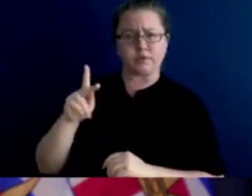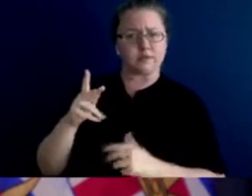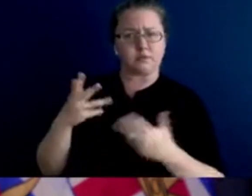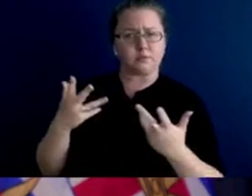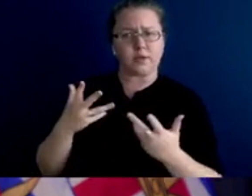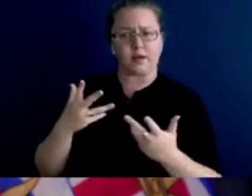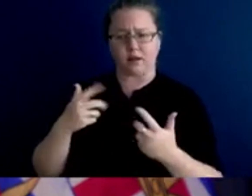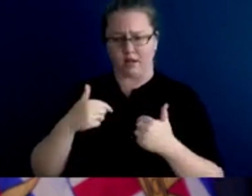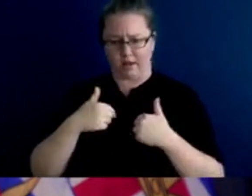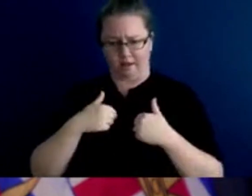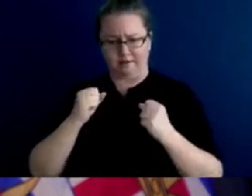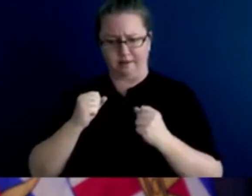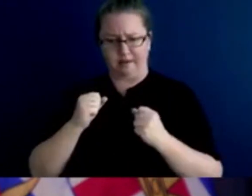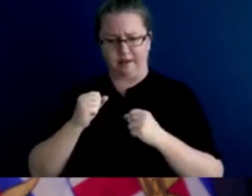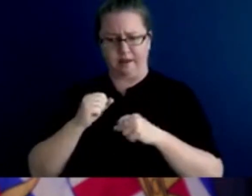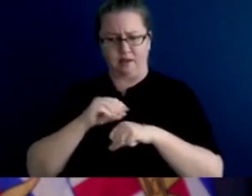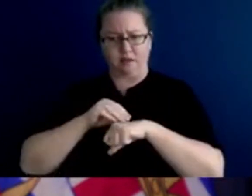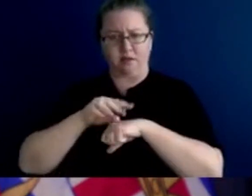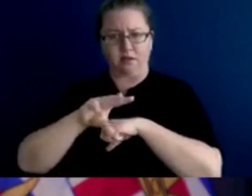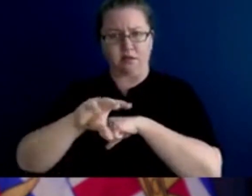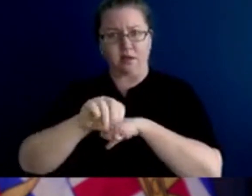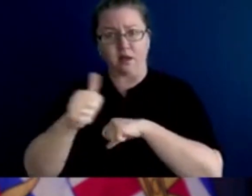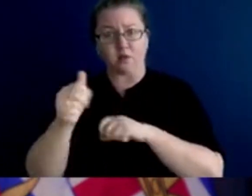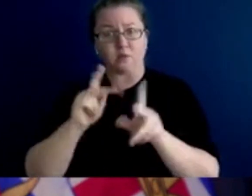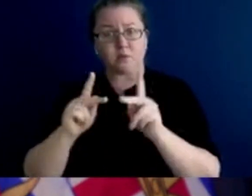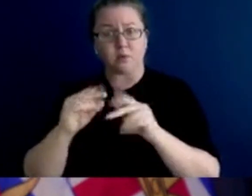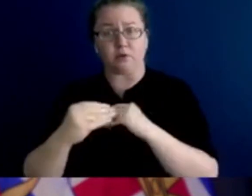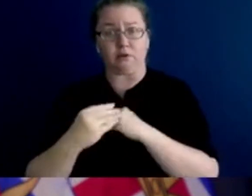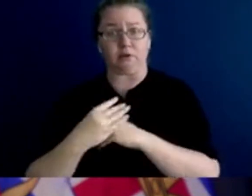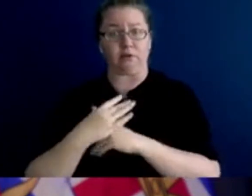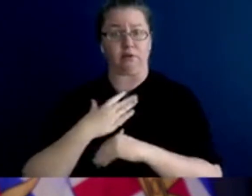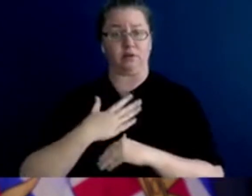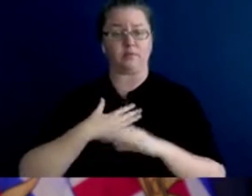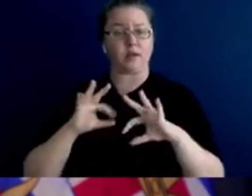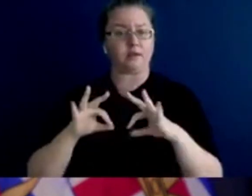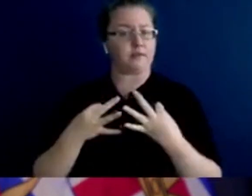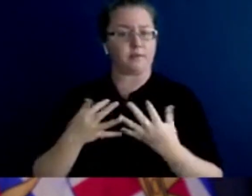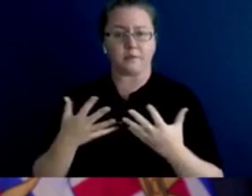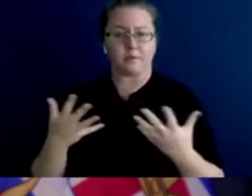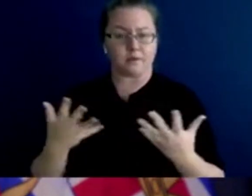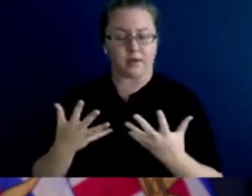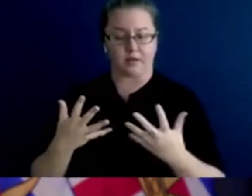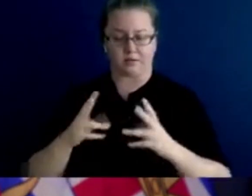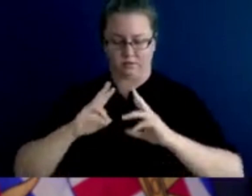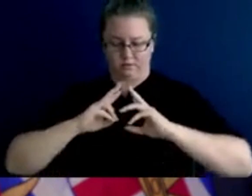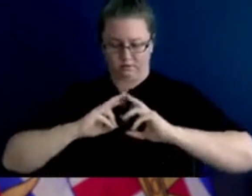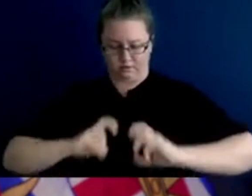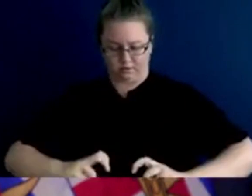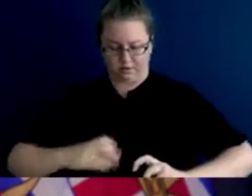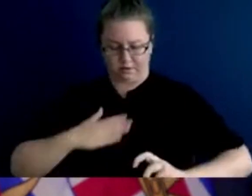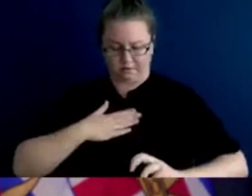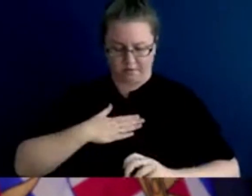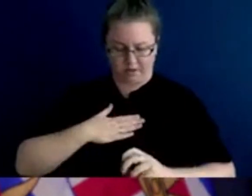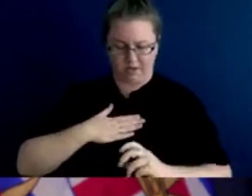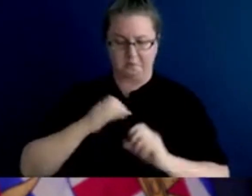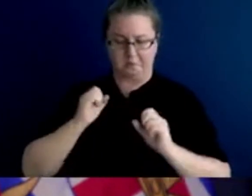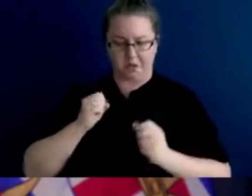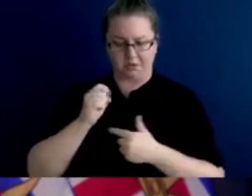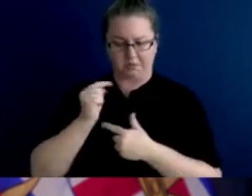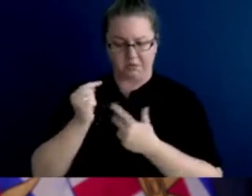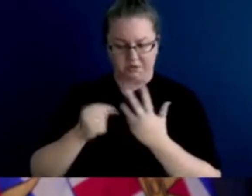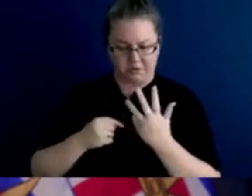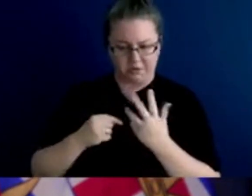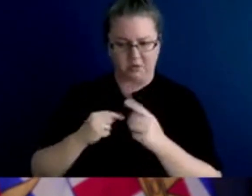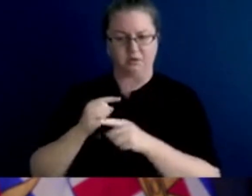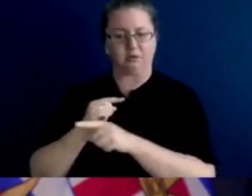conversation with her family to better understand the circumstances in her family and agree on an approach that works for everyone.